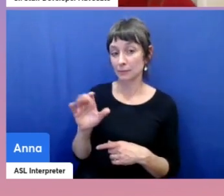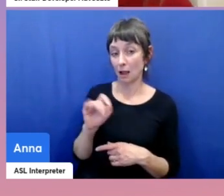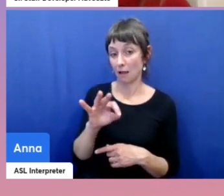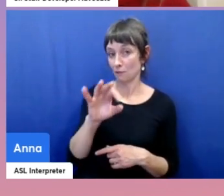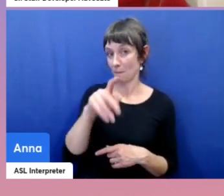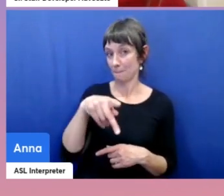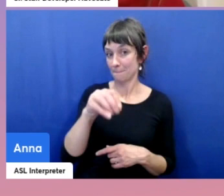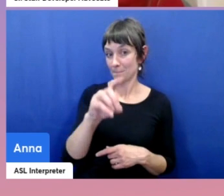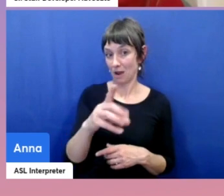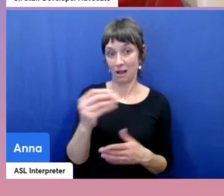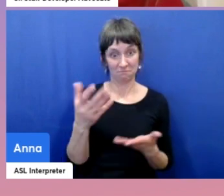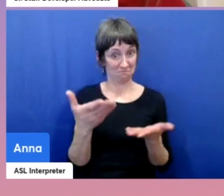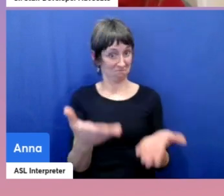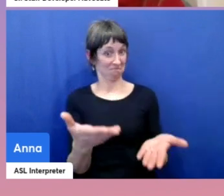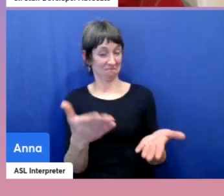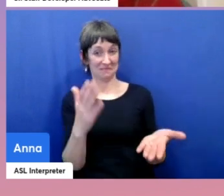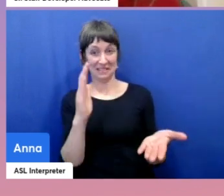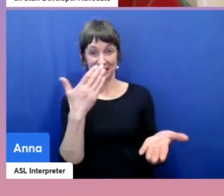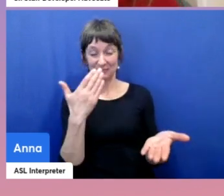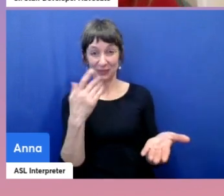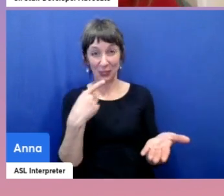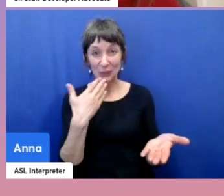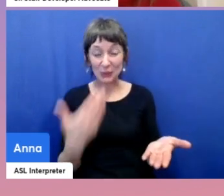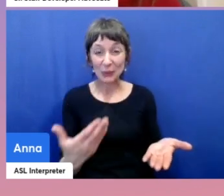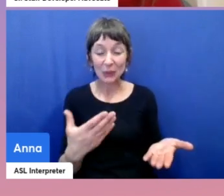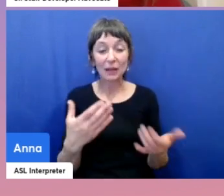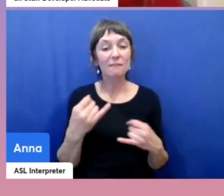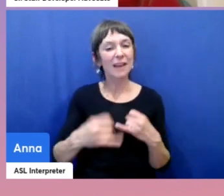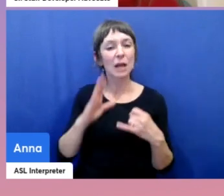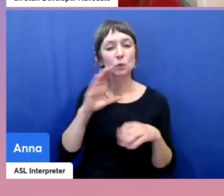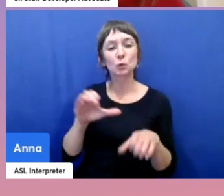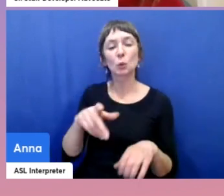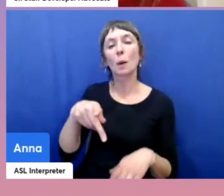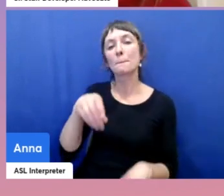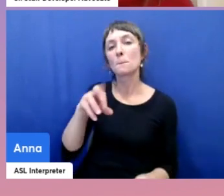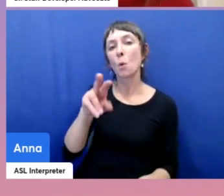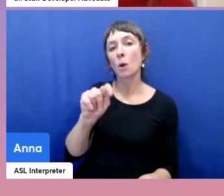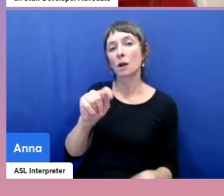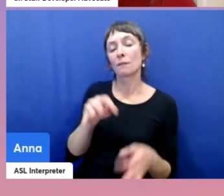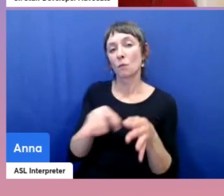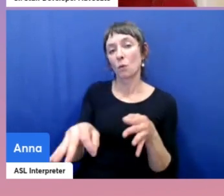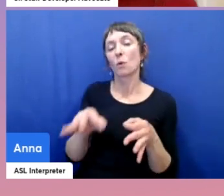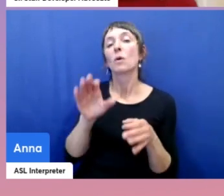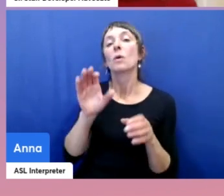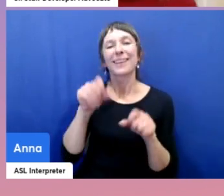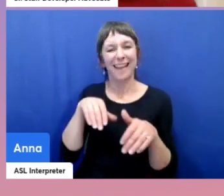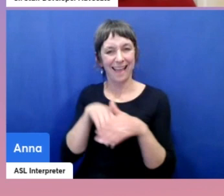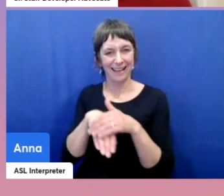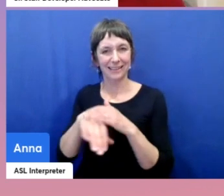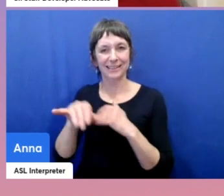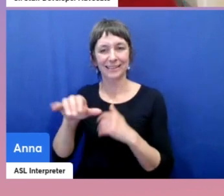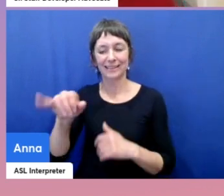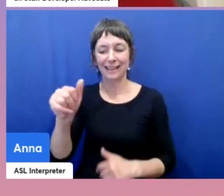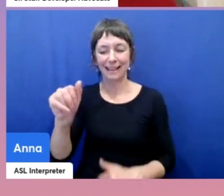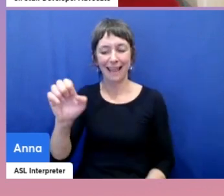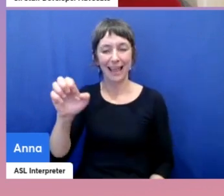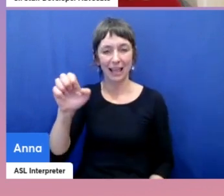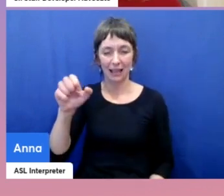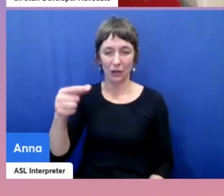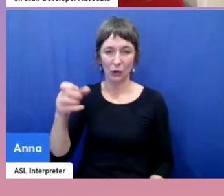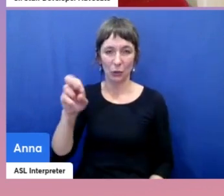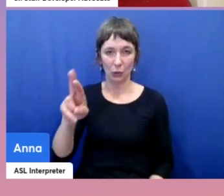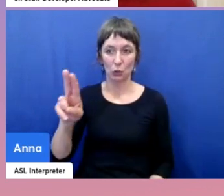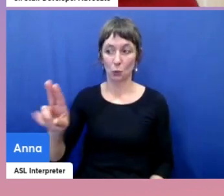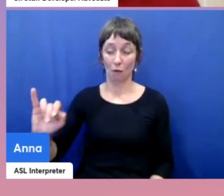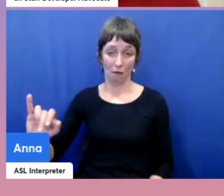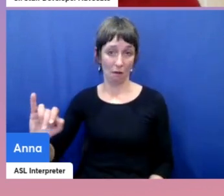ta-da, everything looks good. And finally, we will do a port forward so we can actually access the Jaeger UI. And it